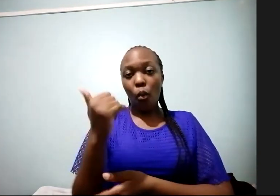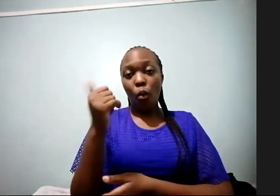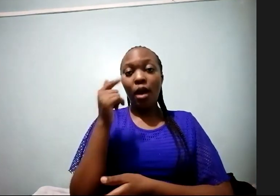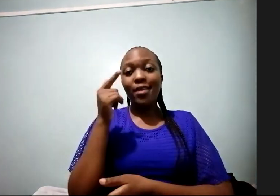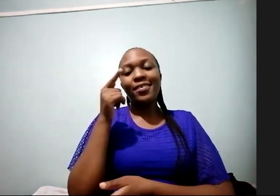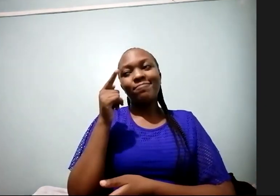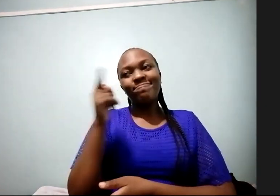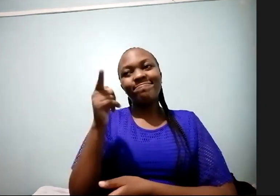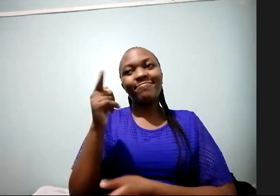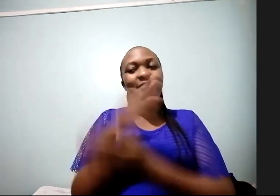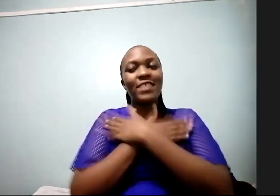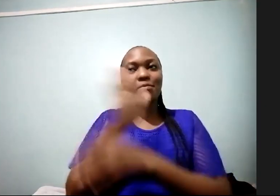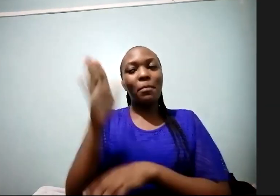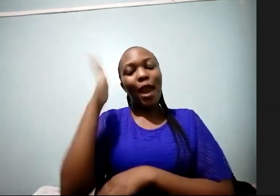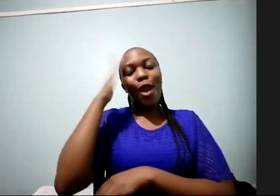of course get that. Sorry,